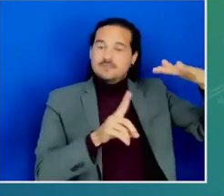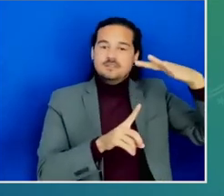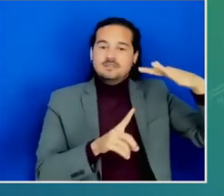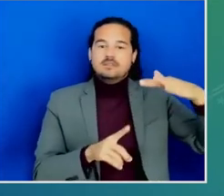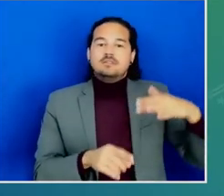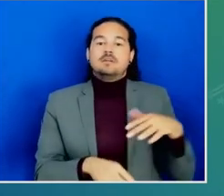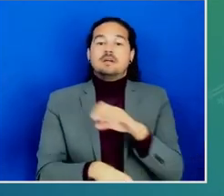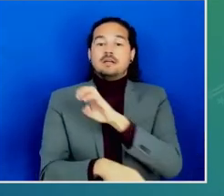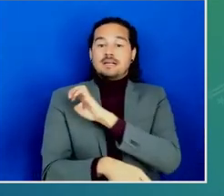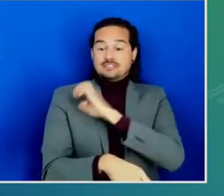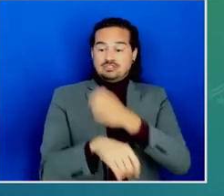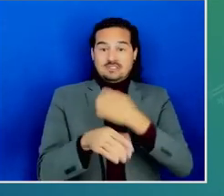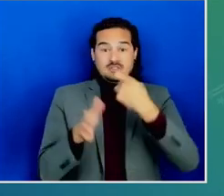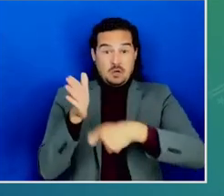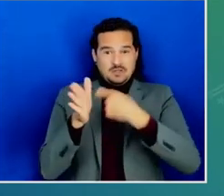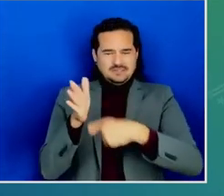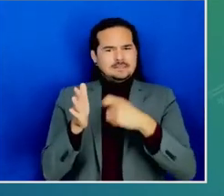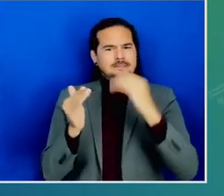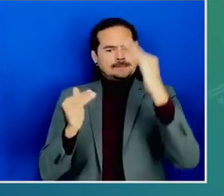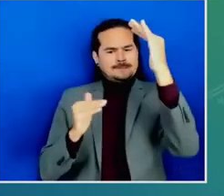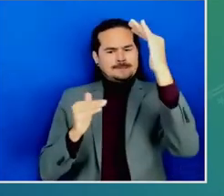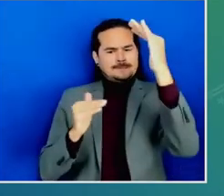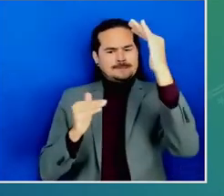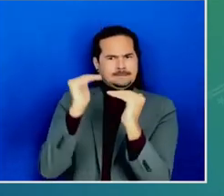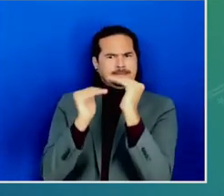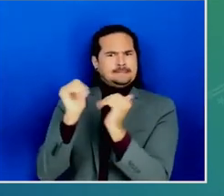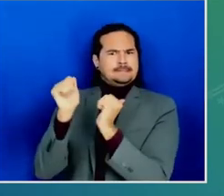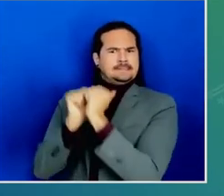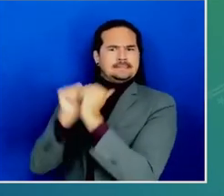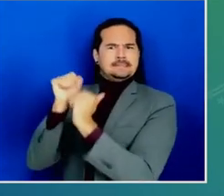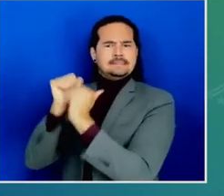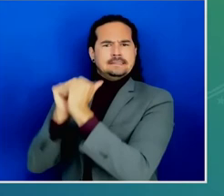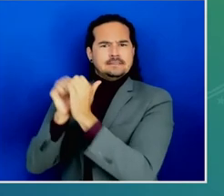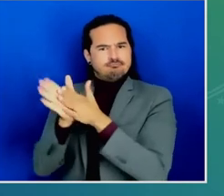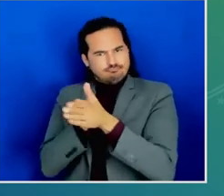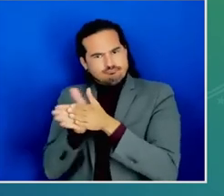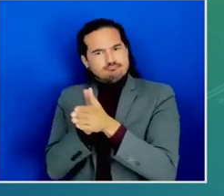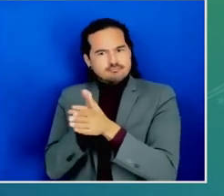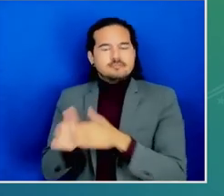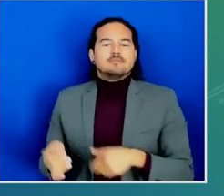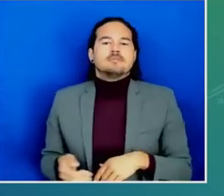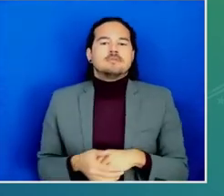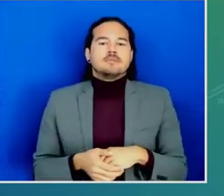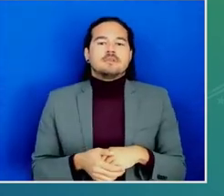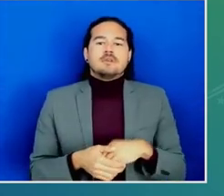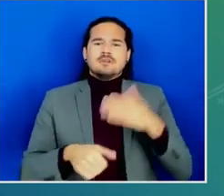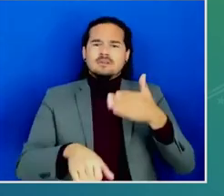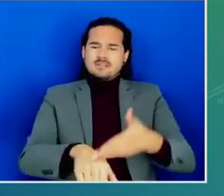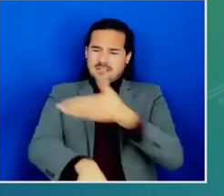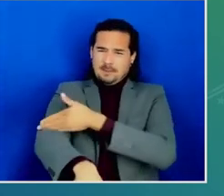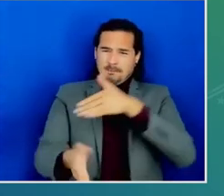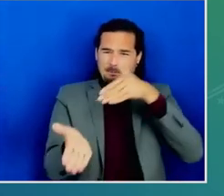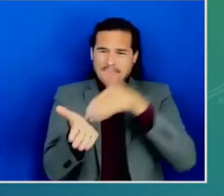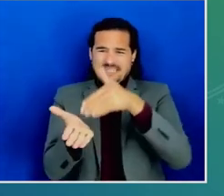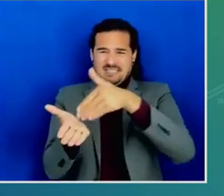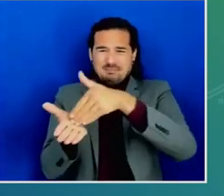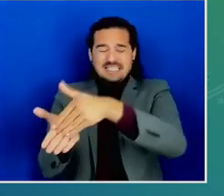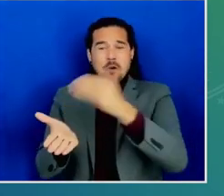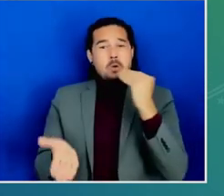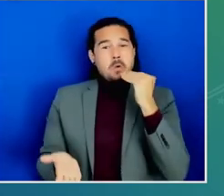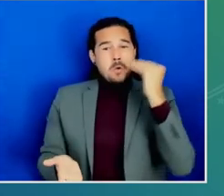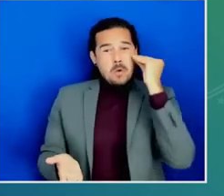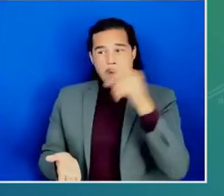energy cost competitive with traditional energy, weatherized more than 1 million homes. The Recovery Act made record clean